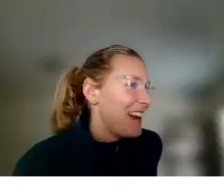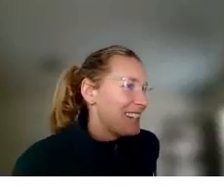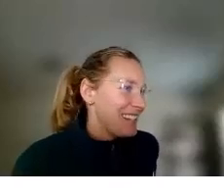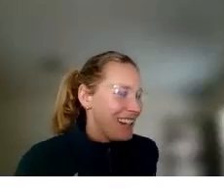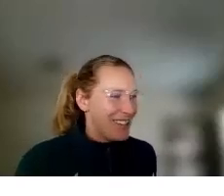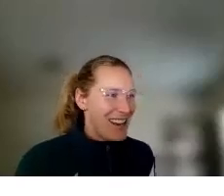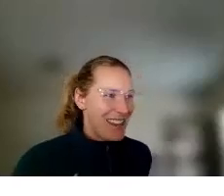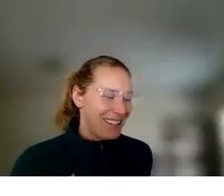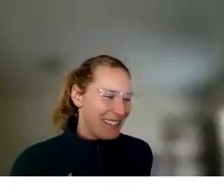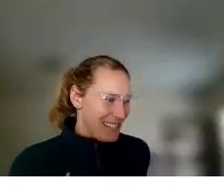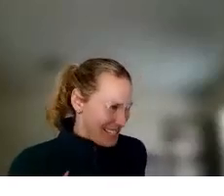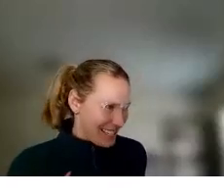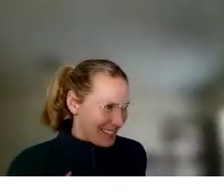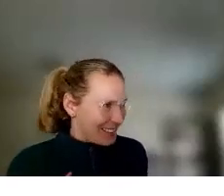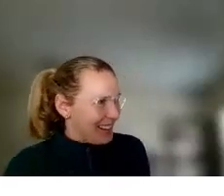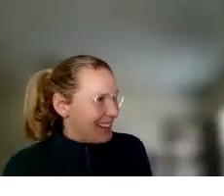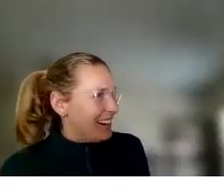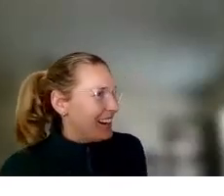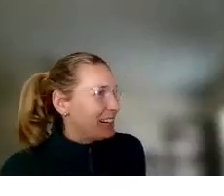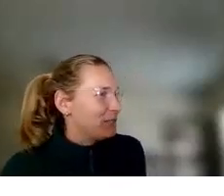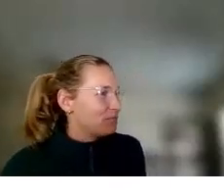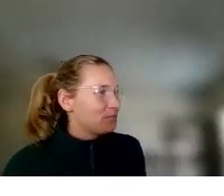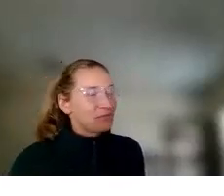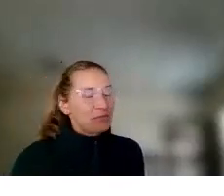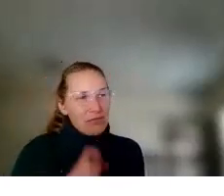mostly to the end without an issue.